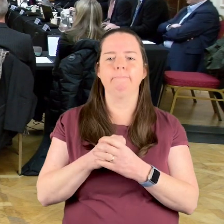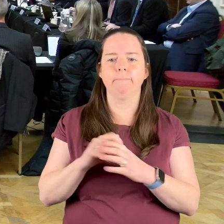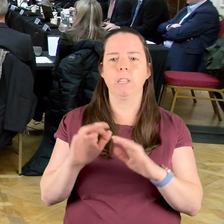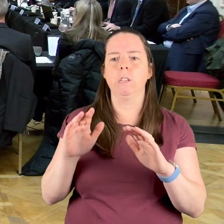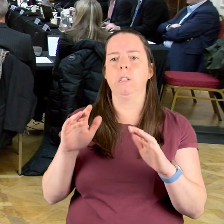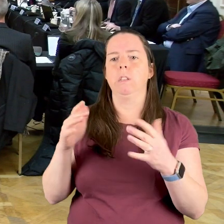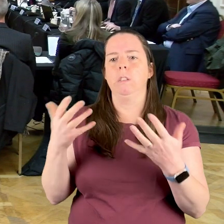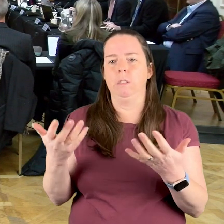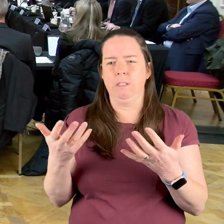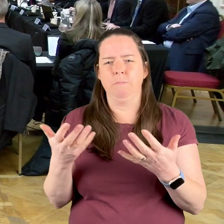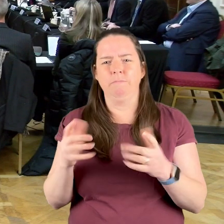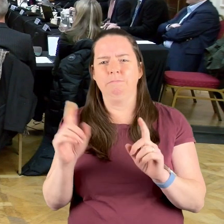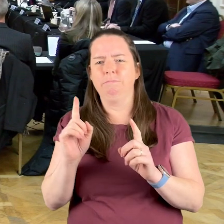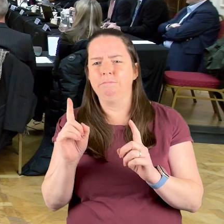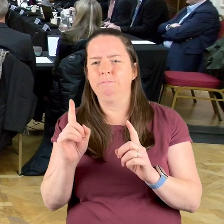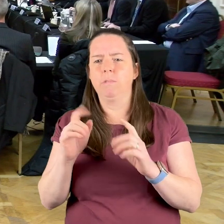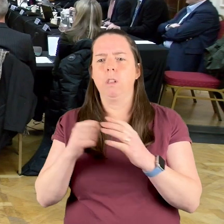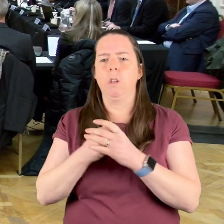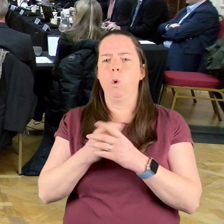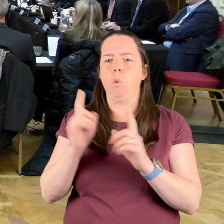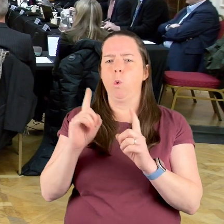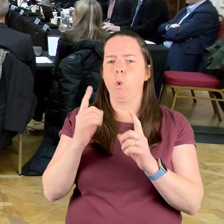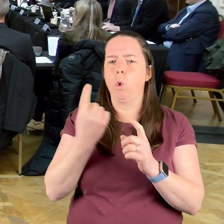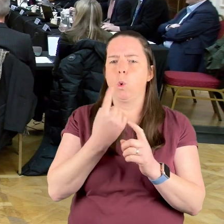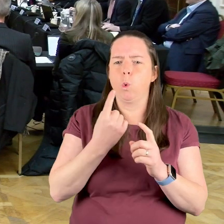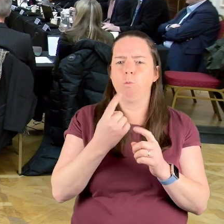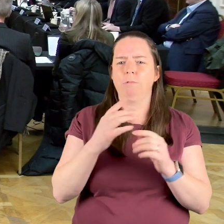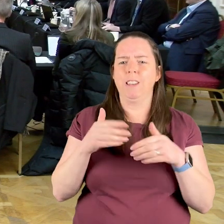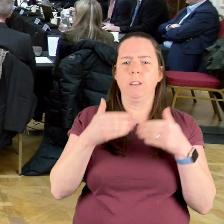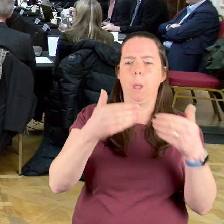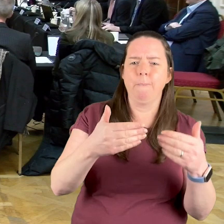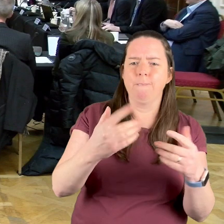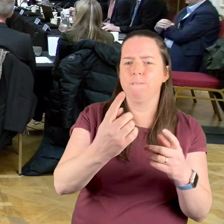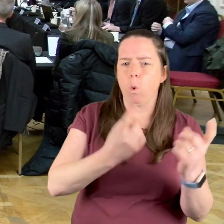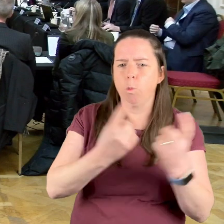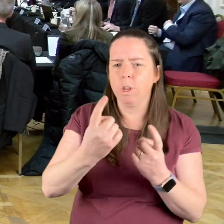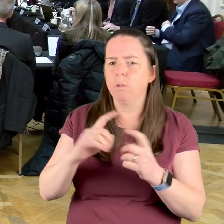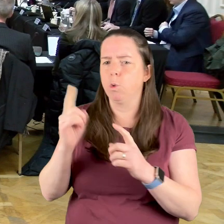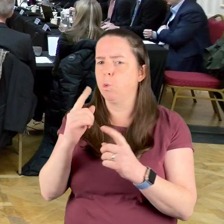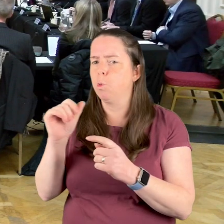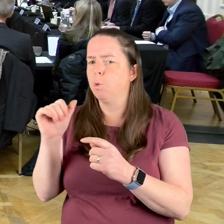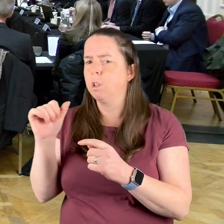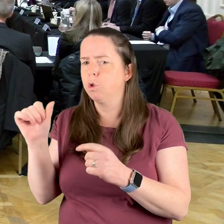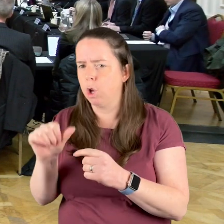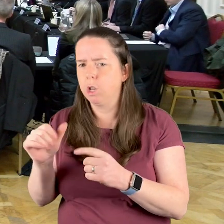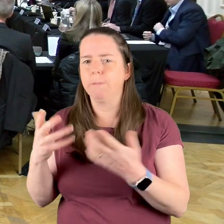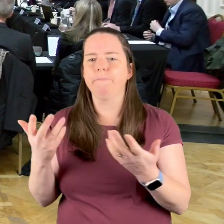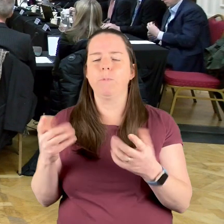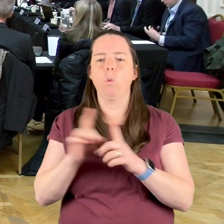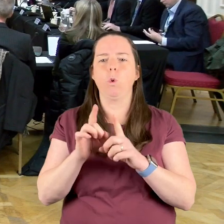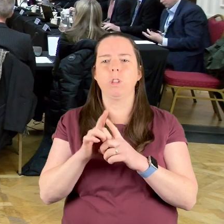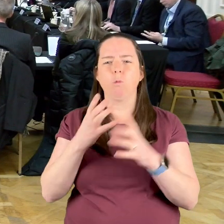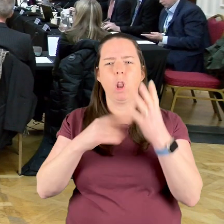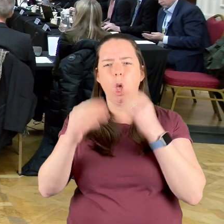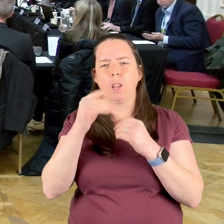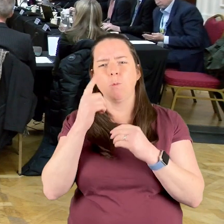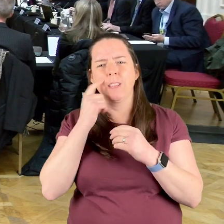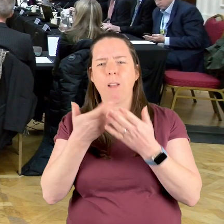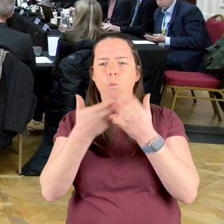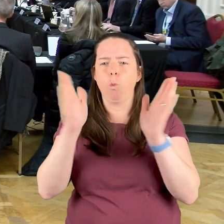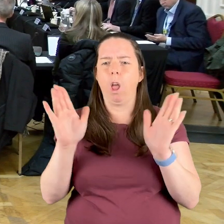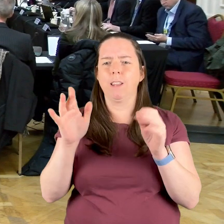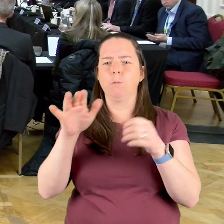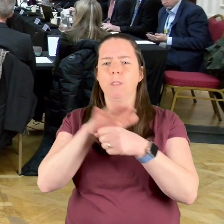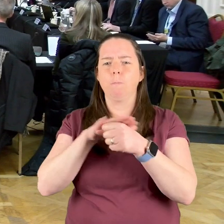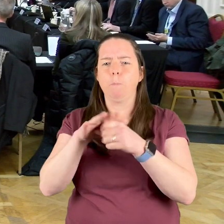beneath that, who didn't come forward, who should, but also is there learning that we could share more widely with the population about how to best